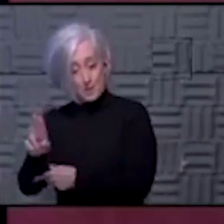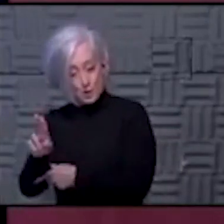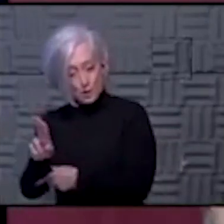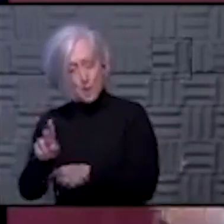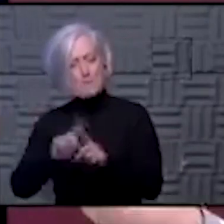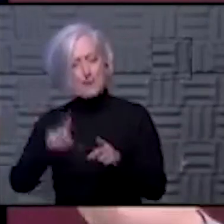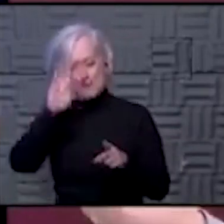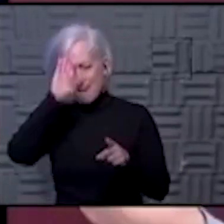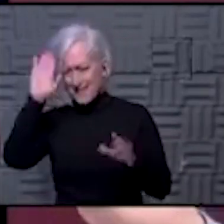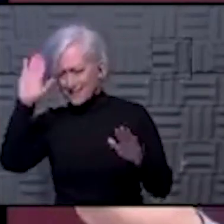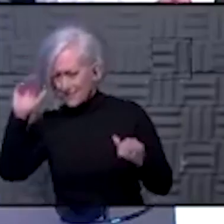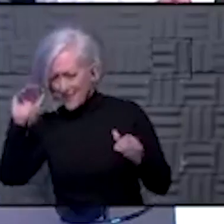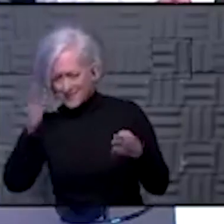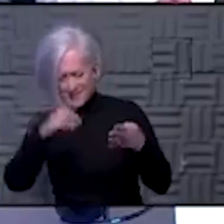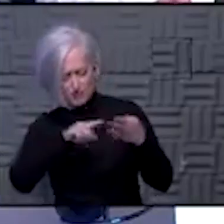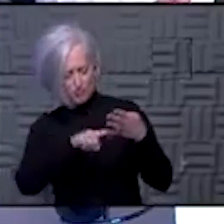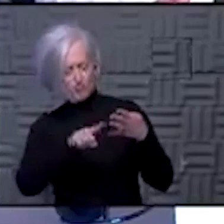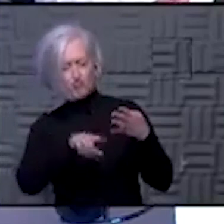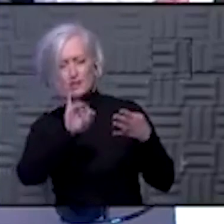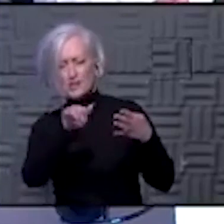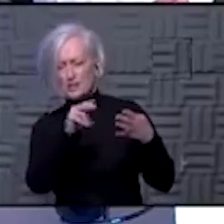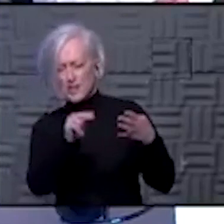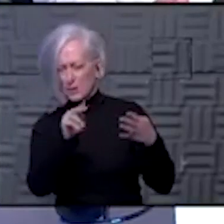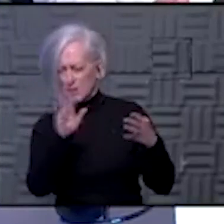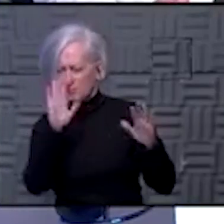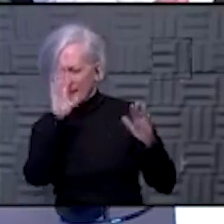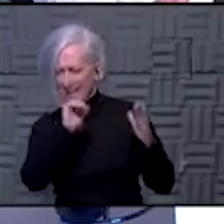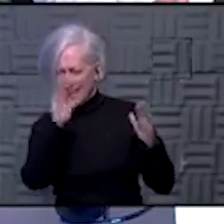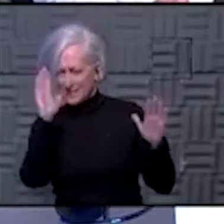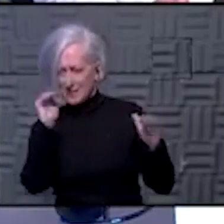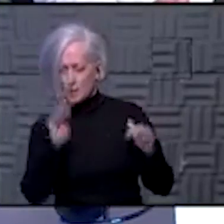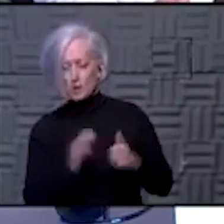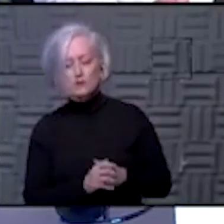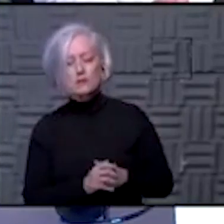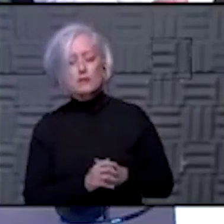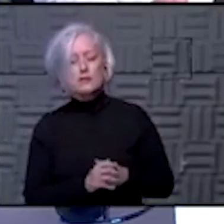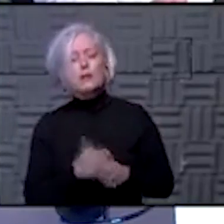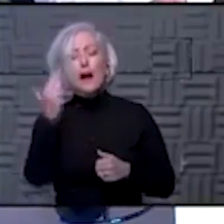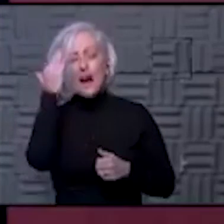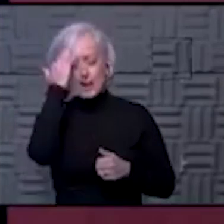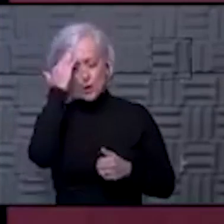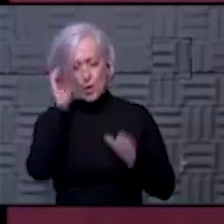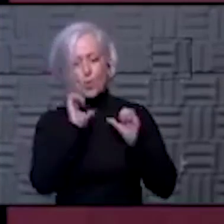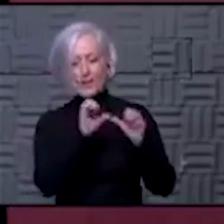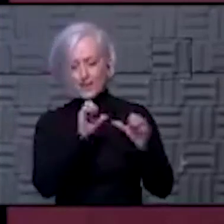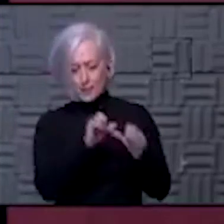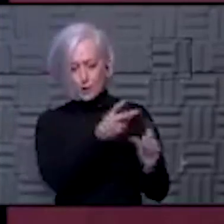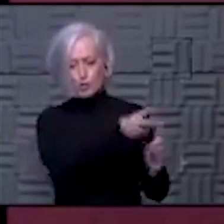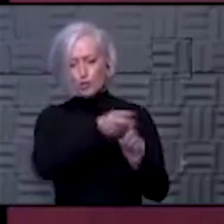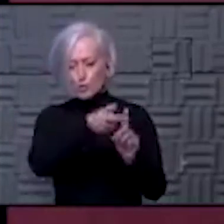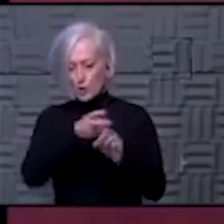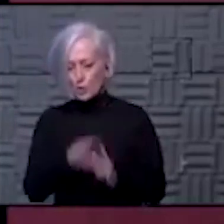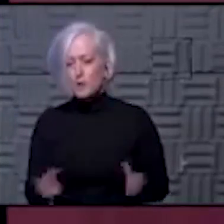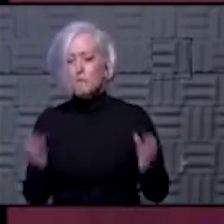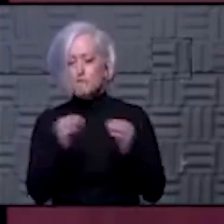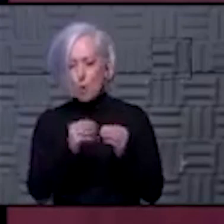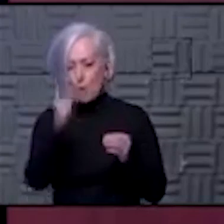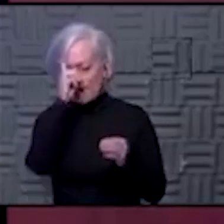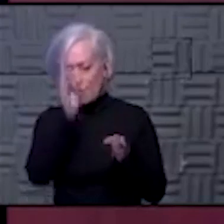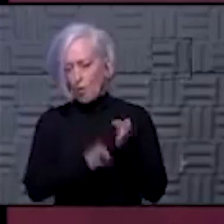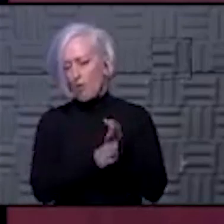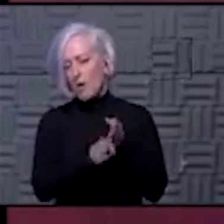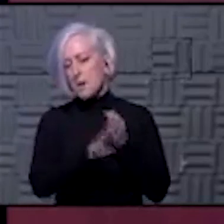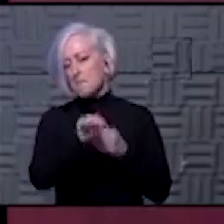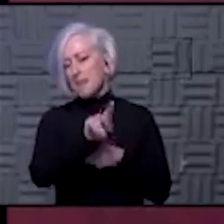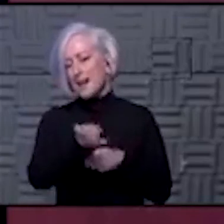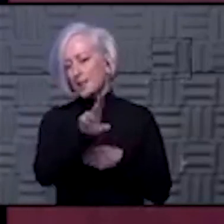into January before it was closed. Yeah, Is that what you're heading to with the recruitment? I know they're continuing to need more recruitment in minority communities, and